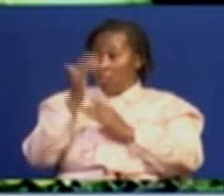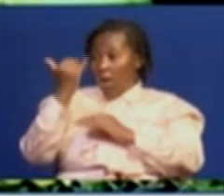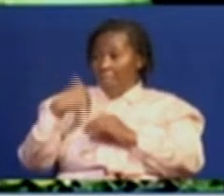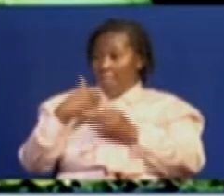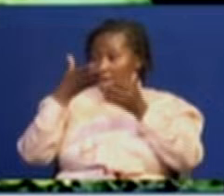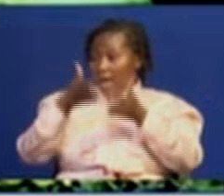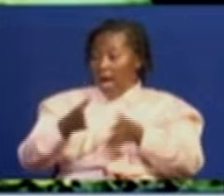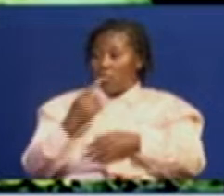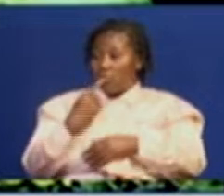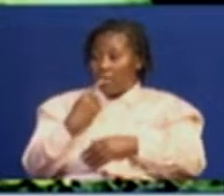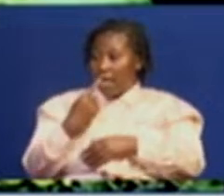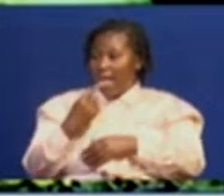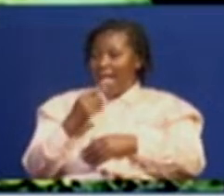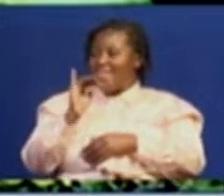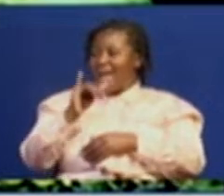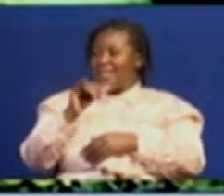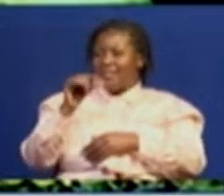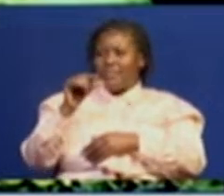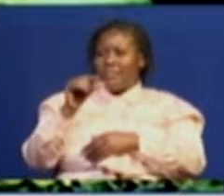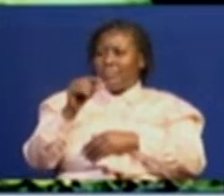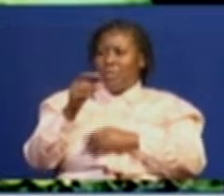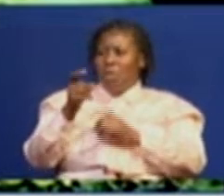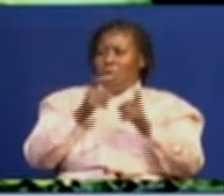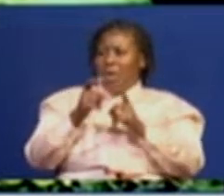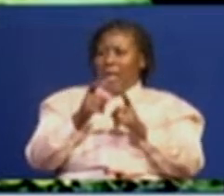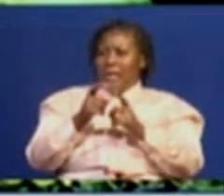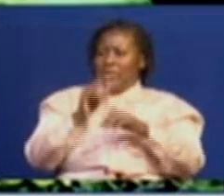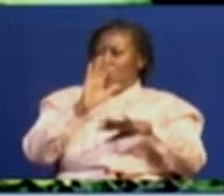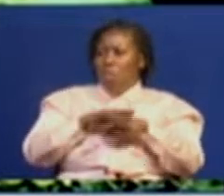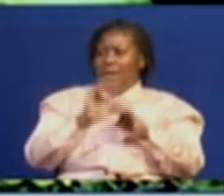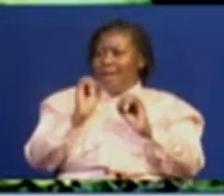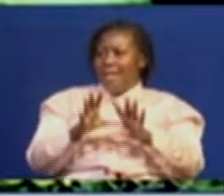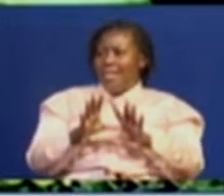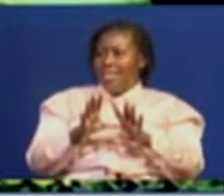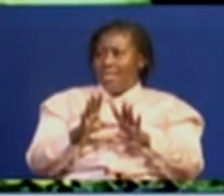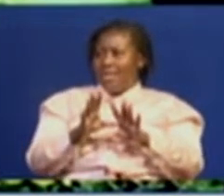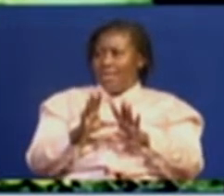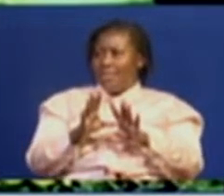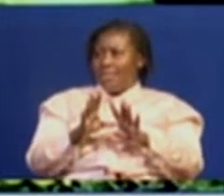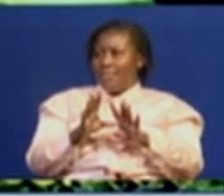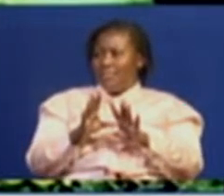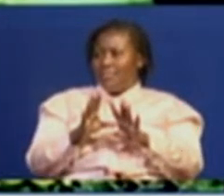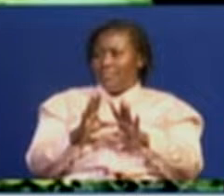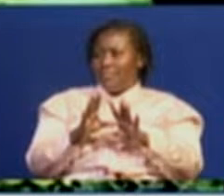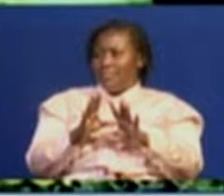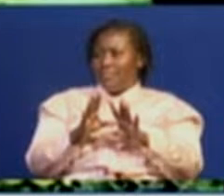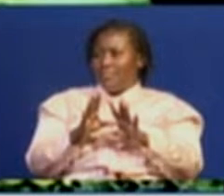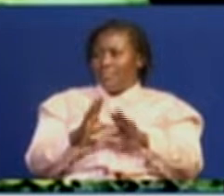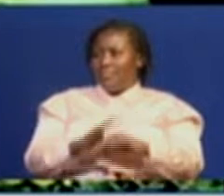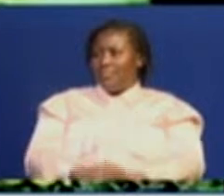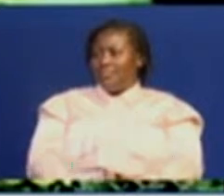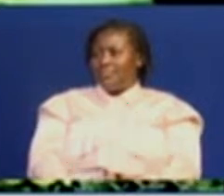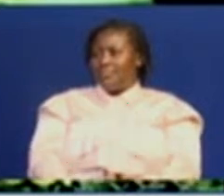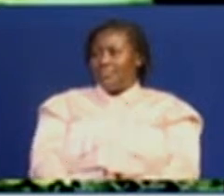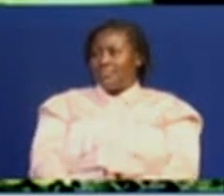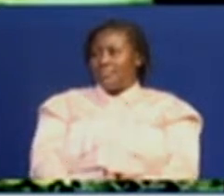That's why I'm here to say that that government cannot feed even a day. In